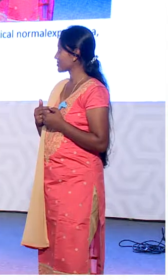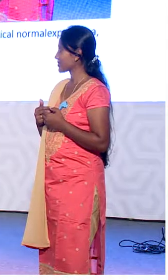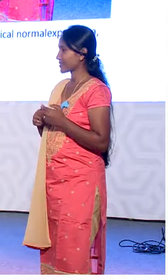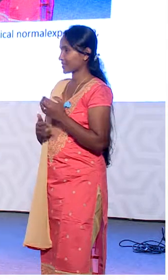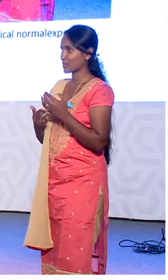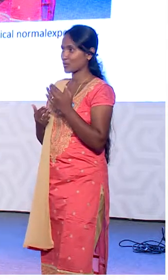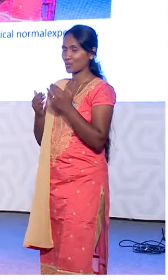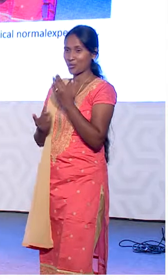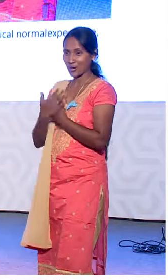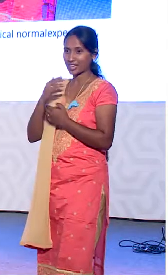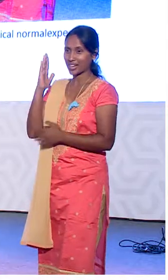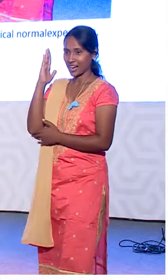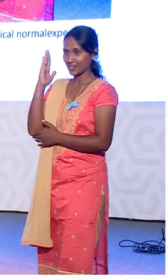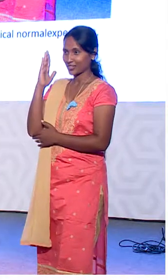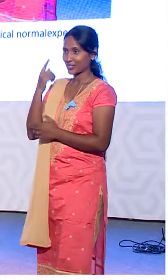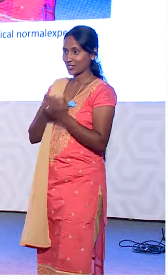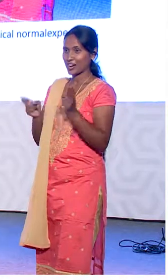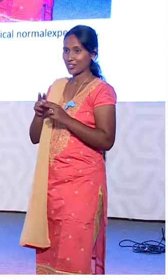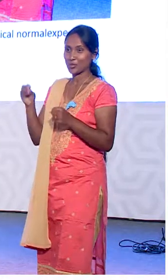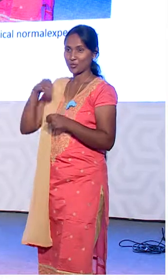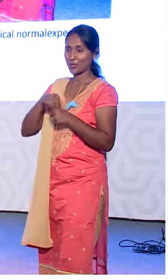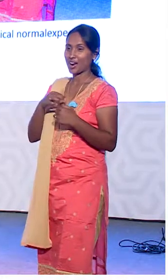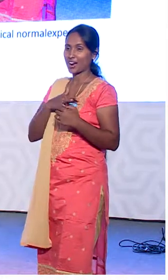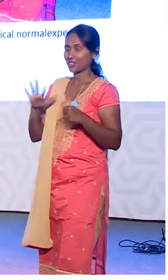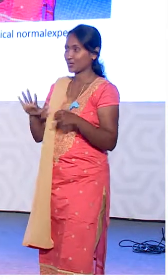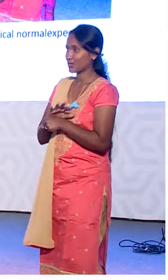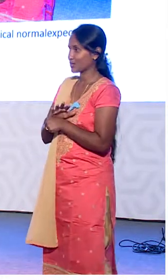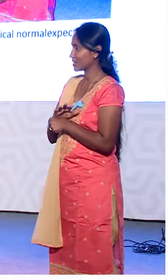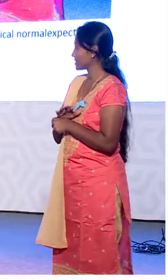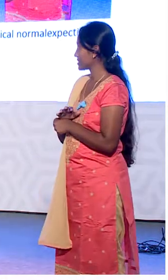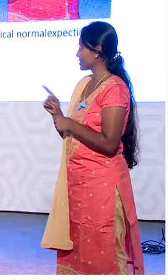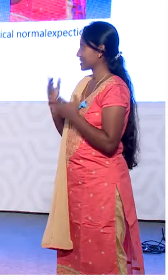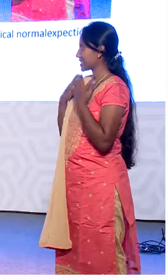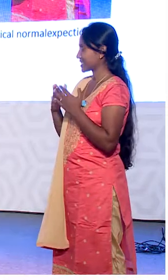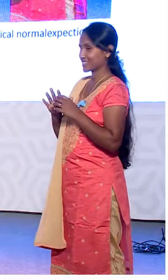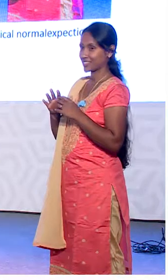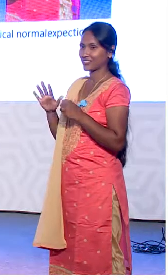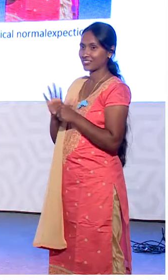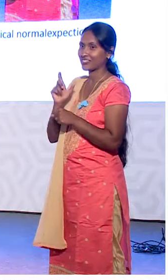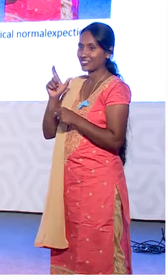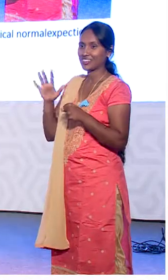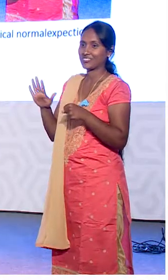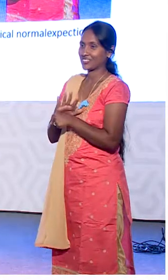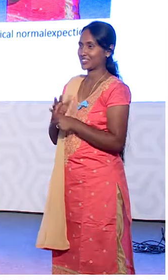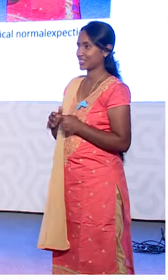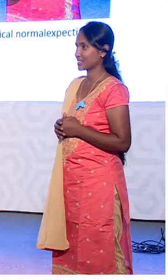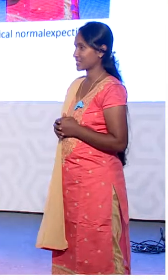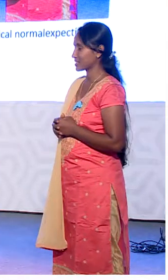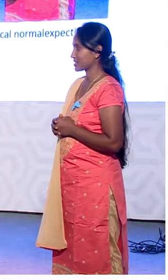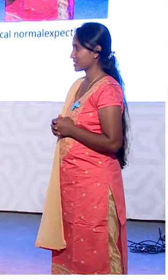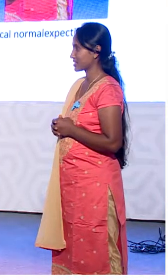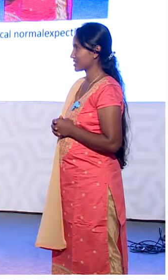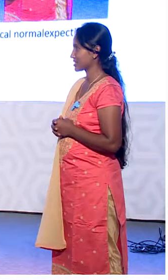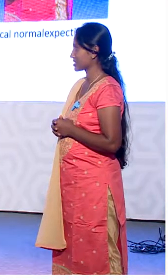afternoon. It's so powerful, and you can't avoid feeling it. My name is